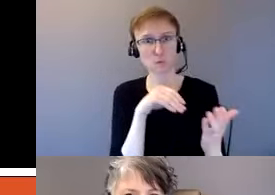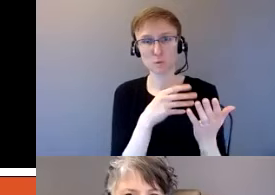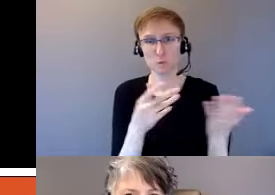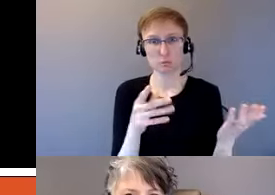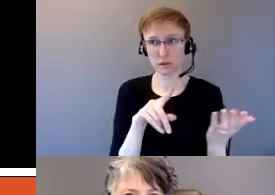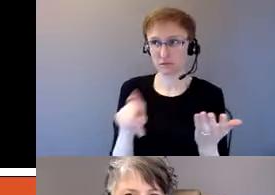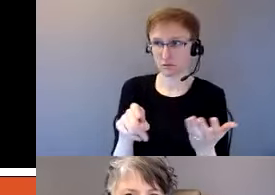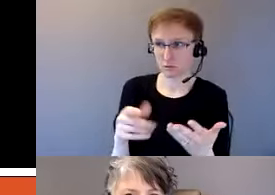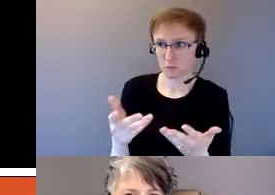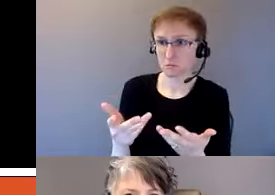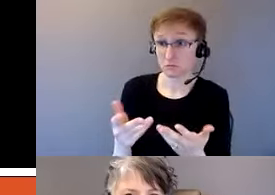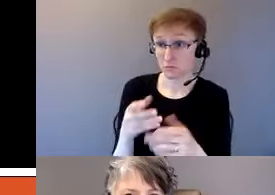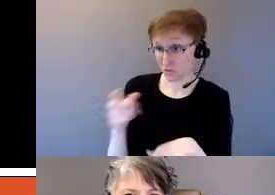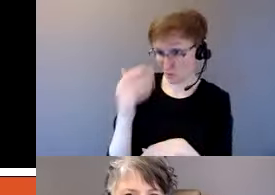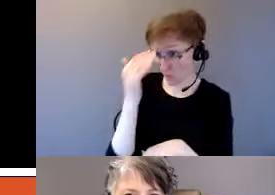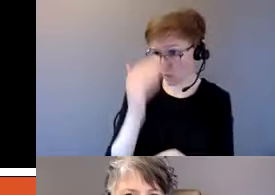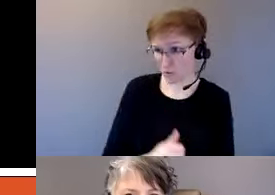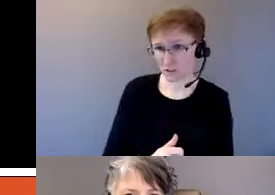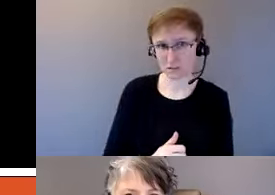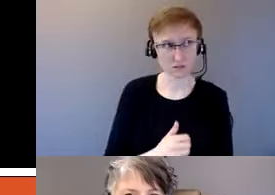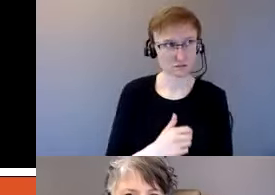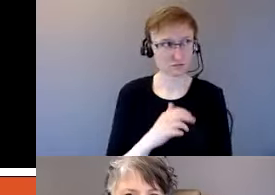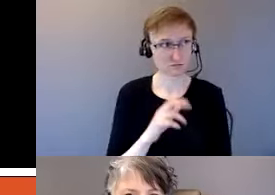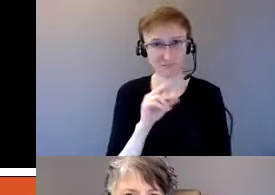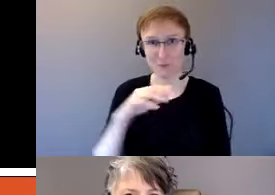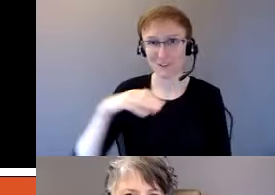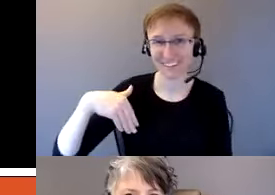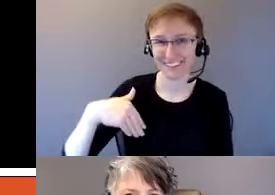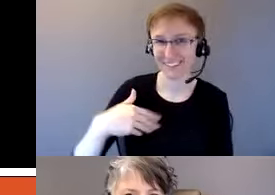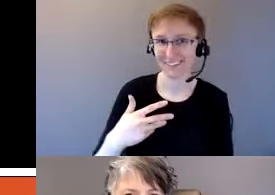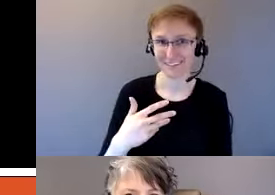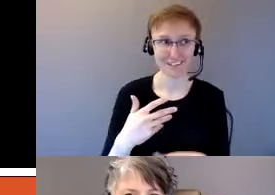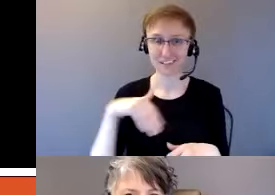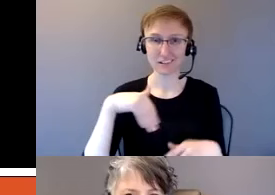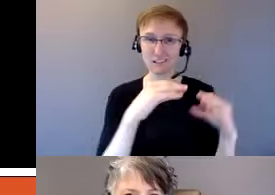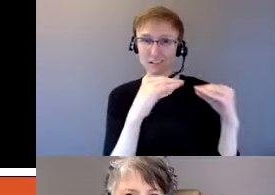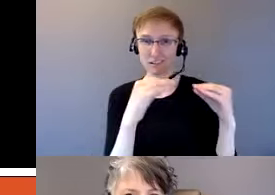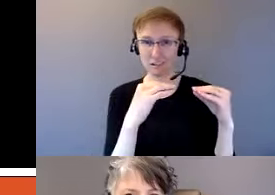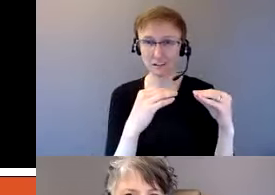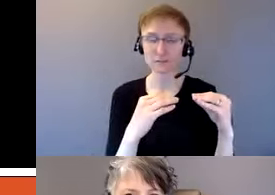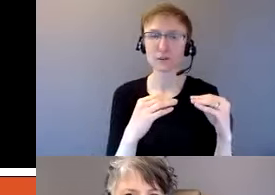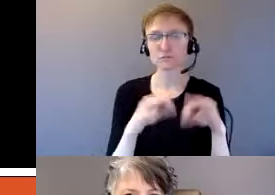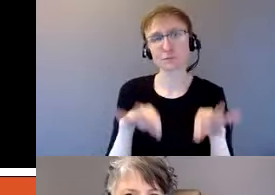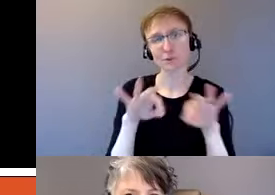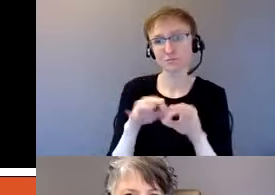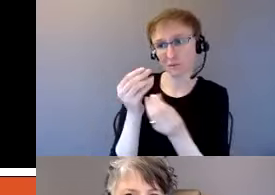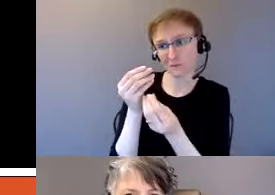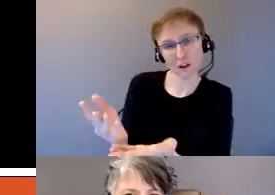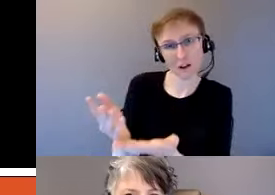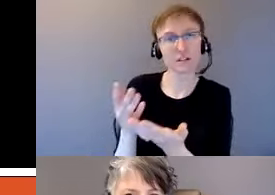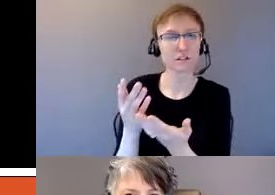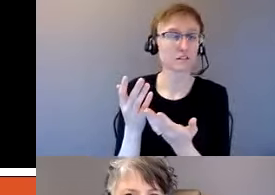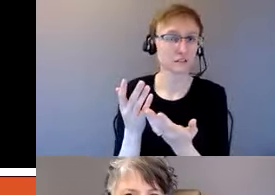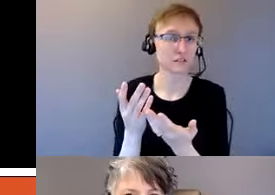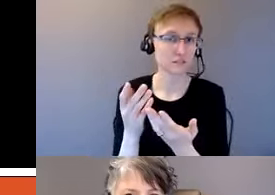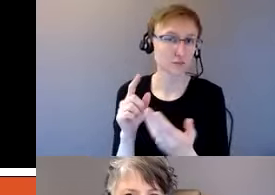very unfair to assume that they should, provide reasonable answers. So does the person understand